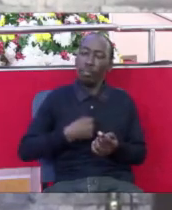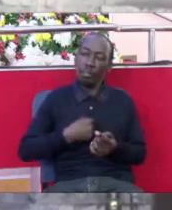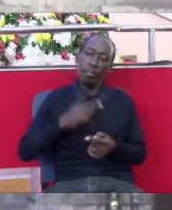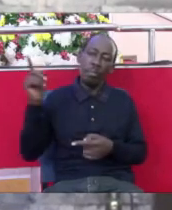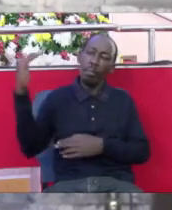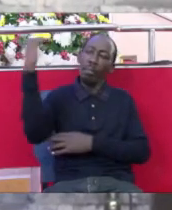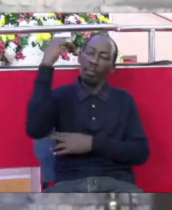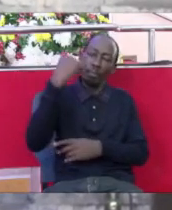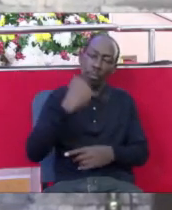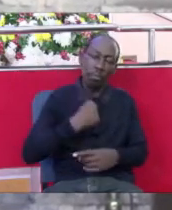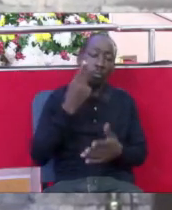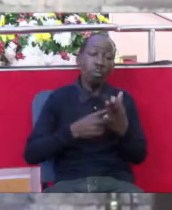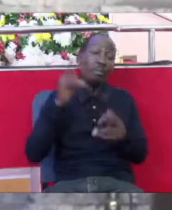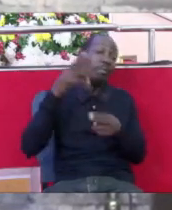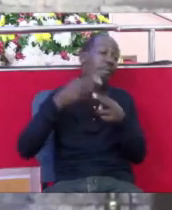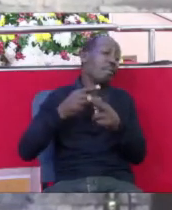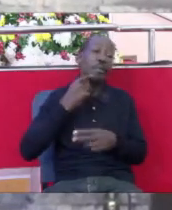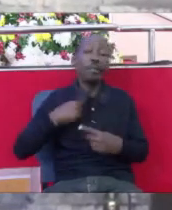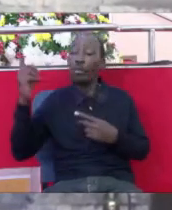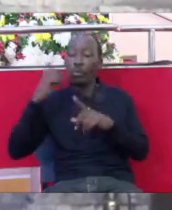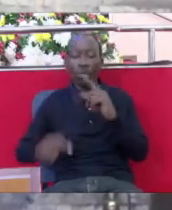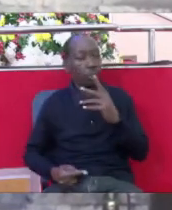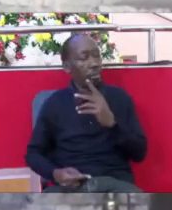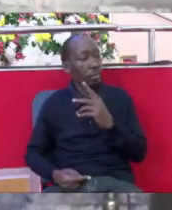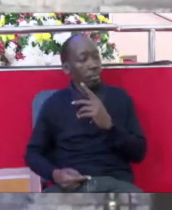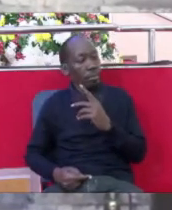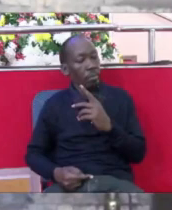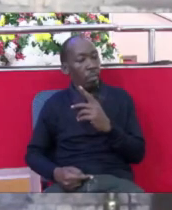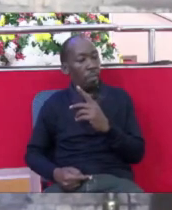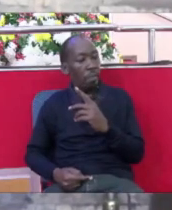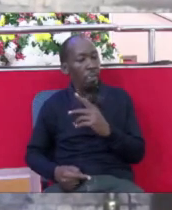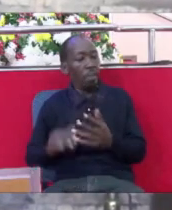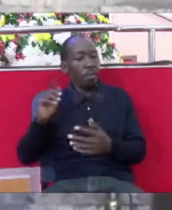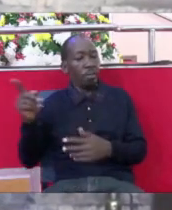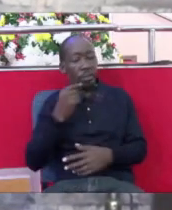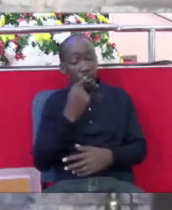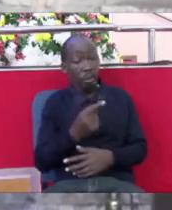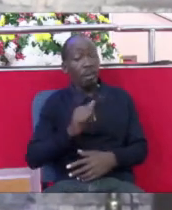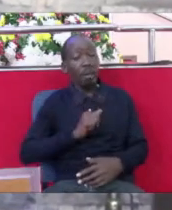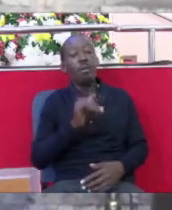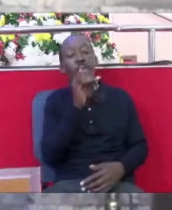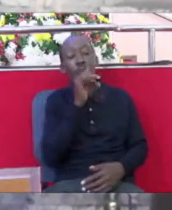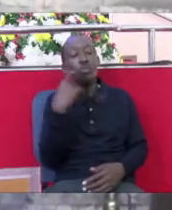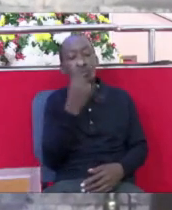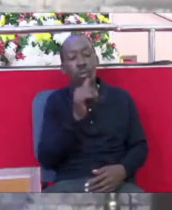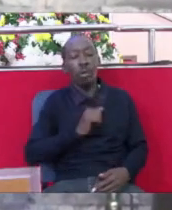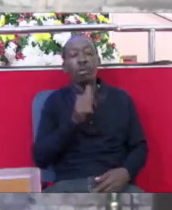ask what his name, what would I tell him? Tell them. And he said, I am who I